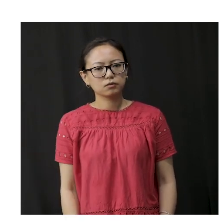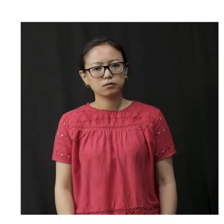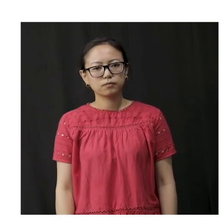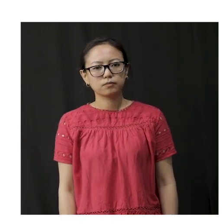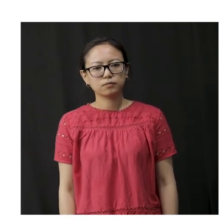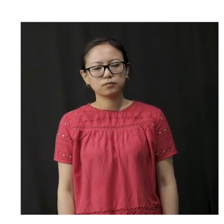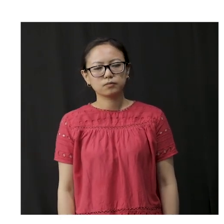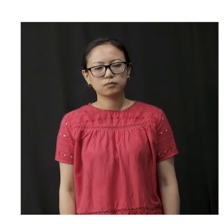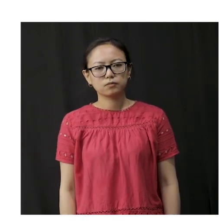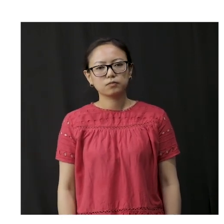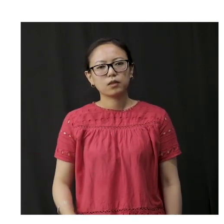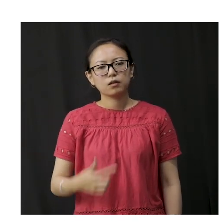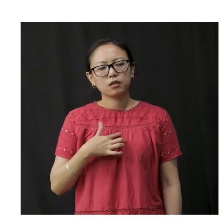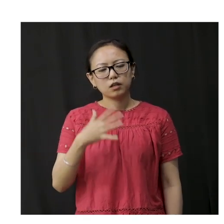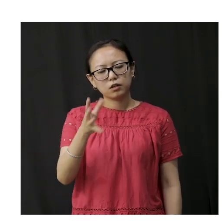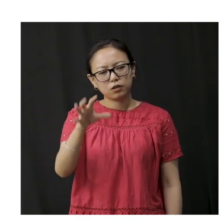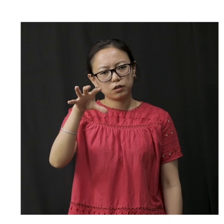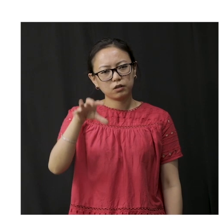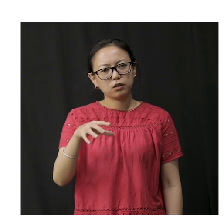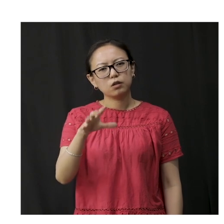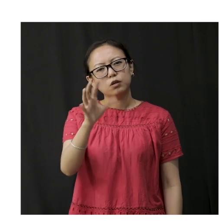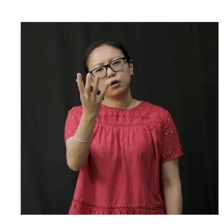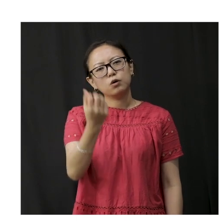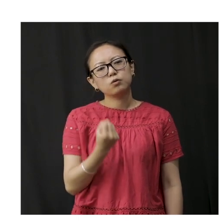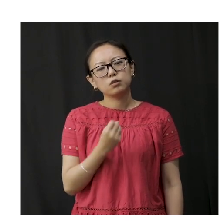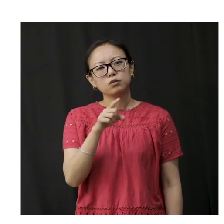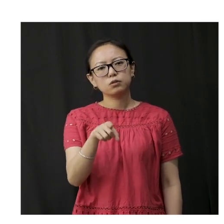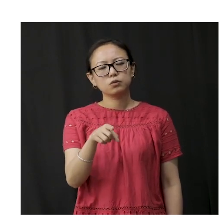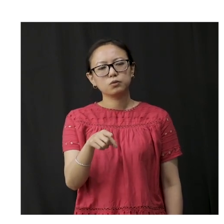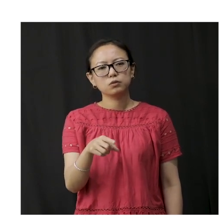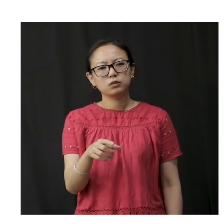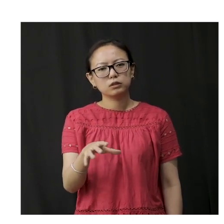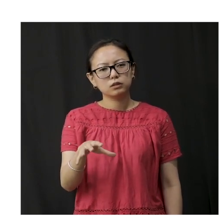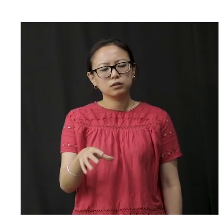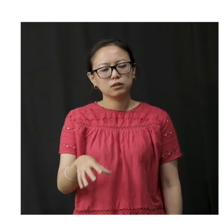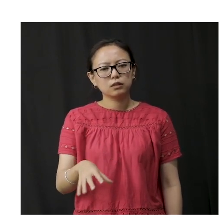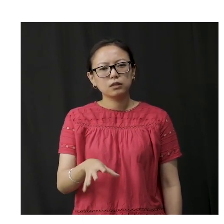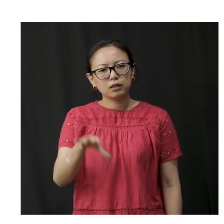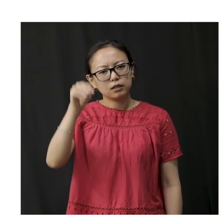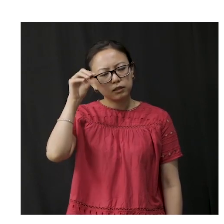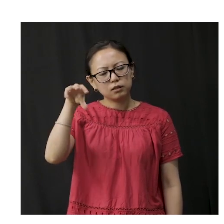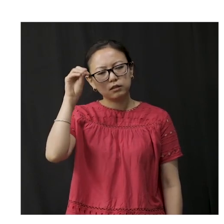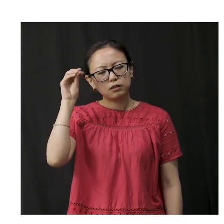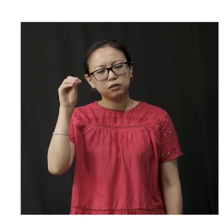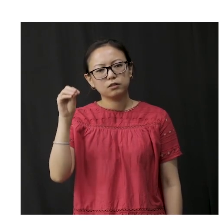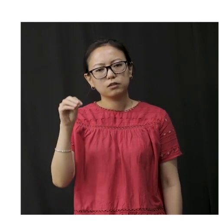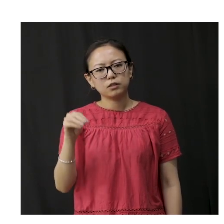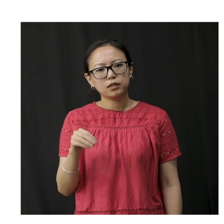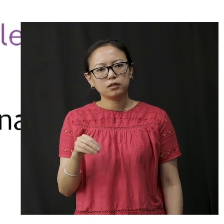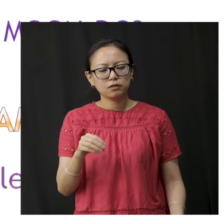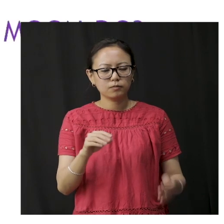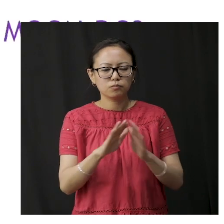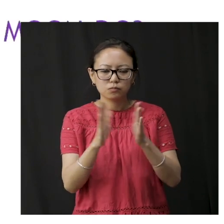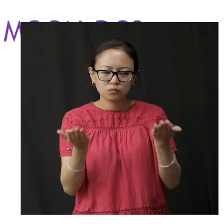this, I want you to all make a list of more colors name and write it down in your notebook.